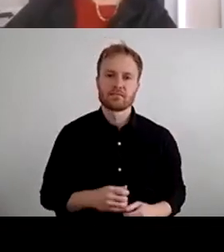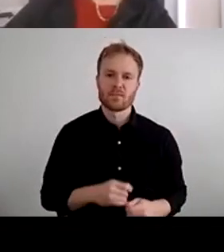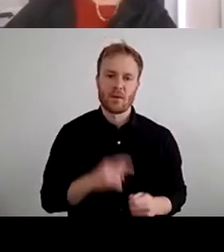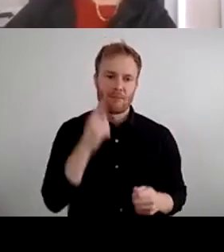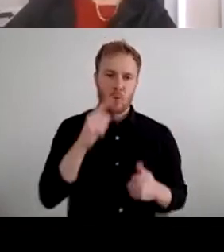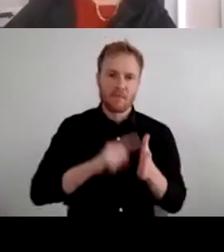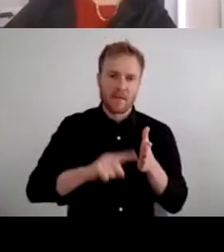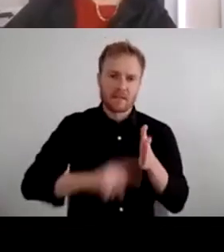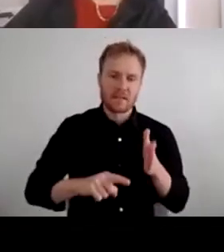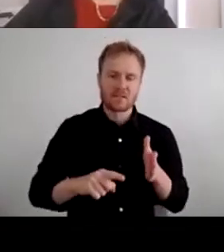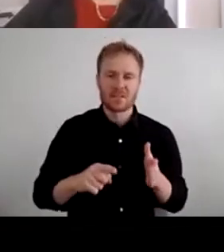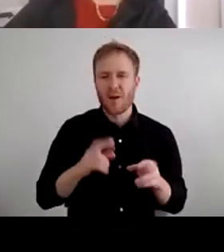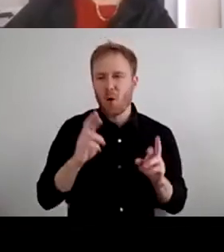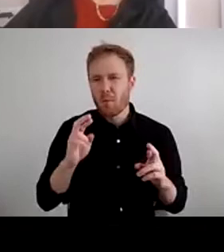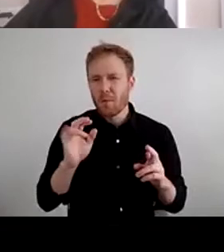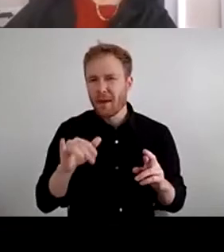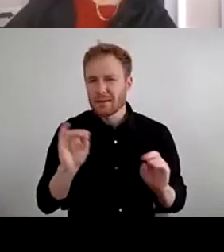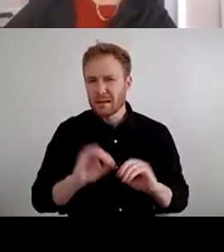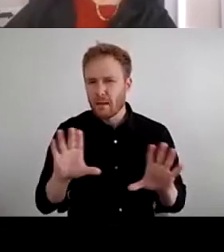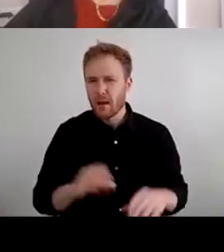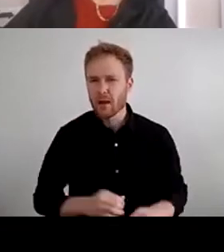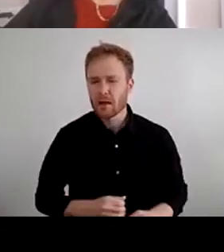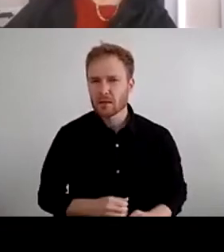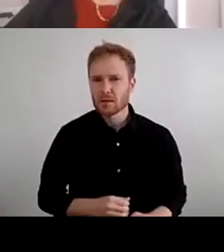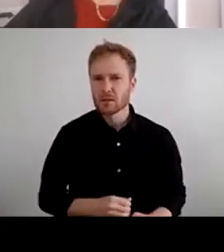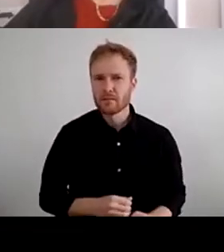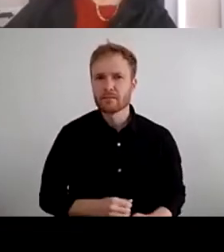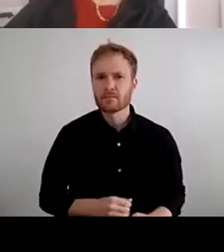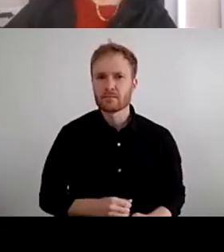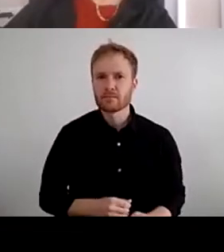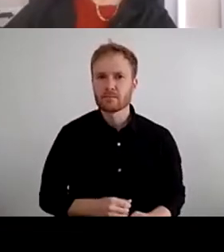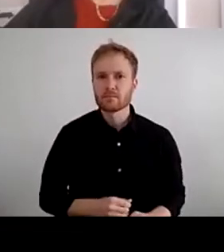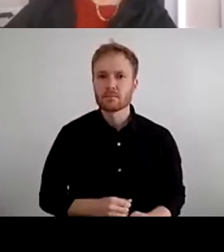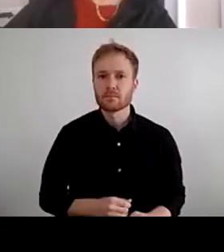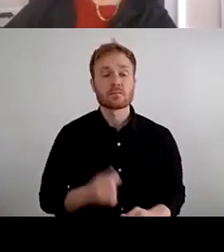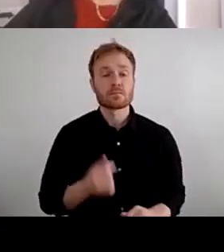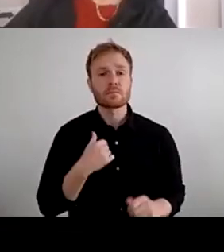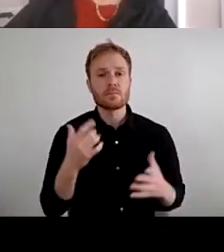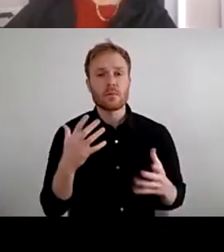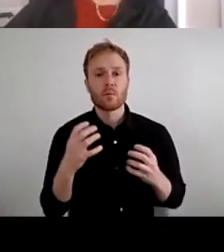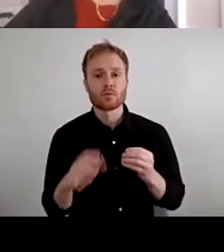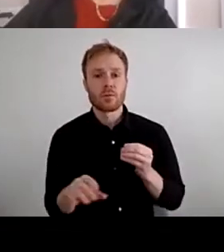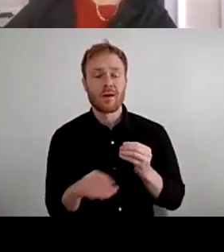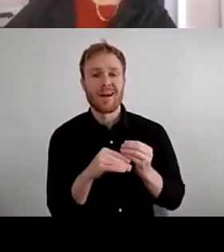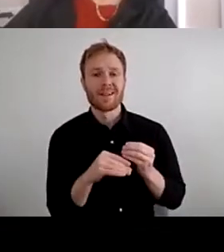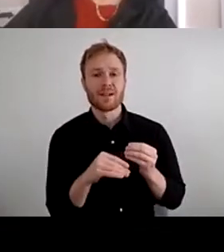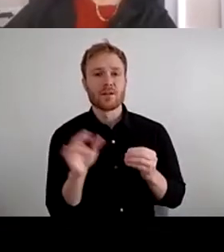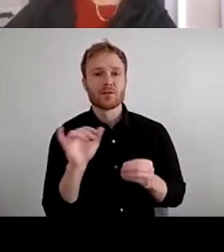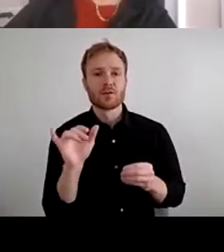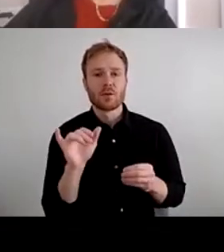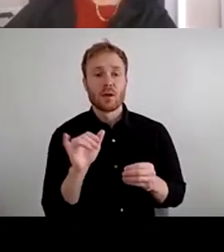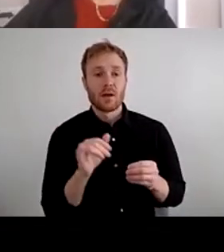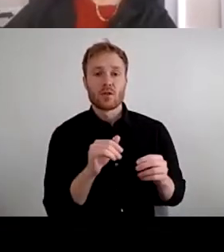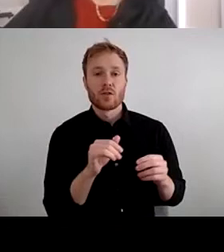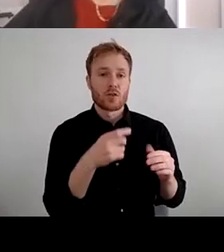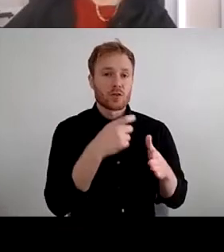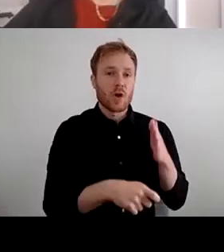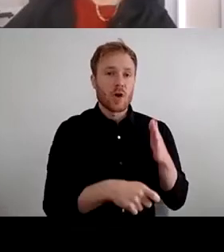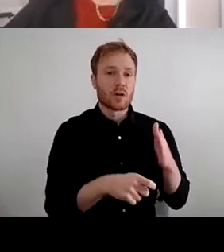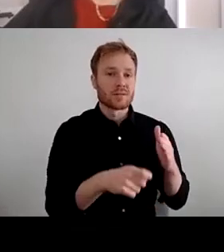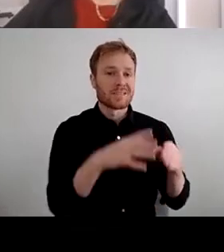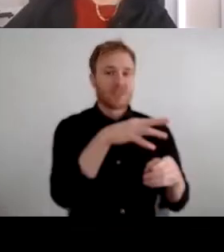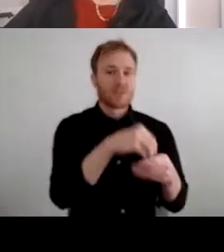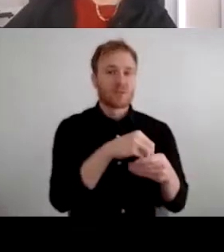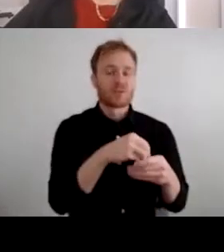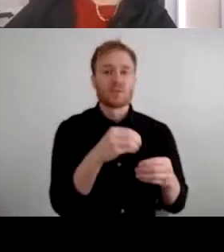better. And if I could also speak one additional, the increased cost also, this does include the